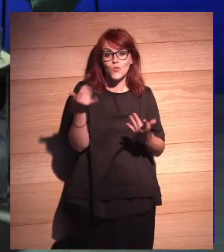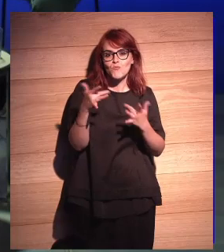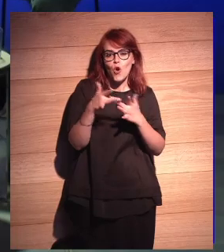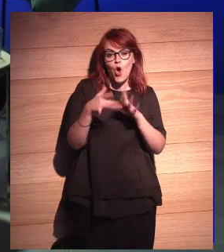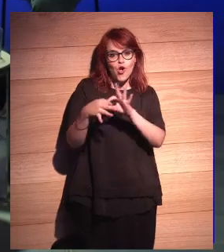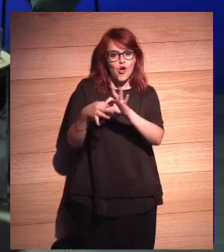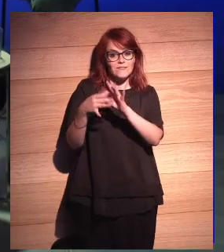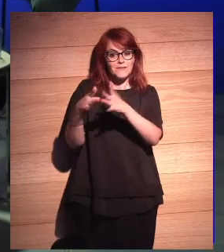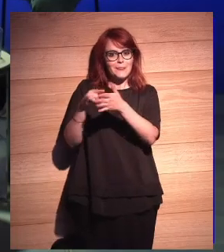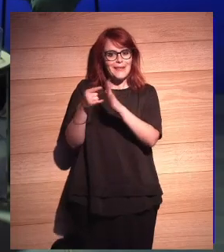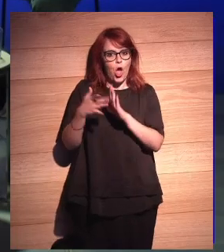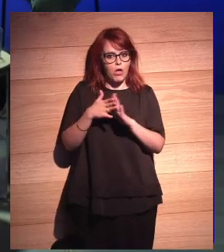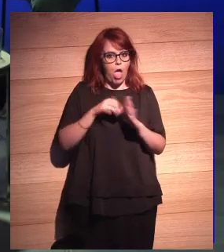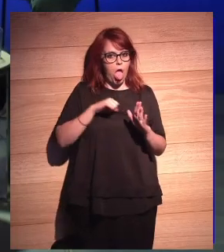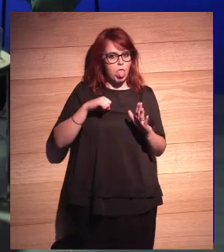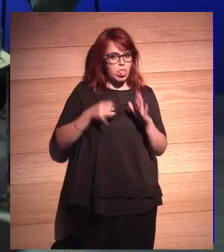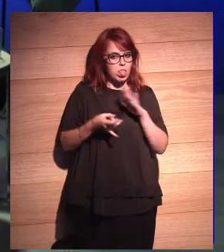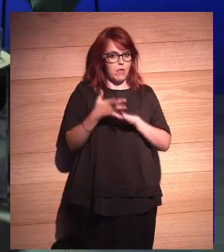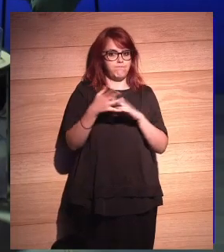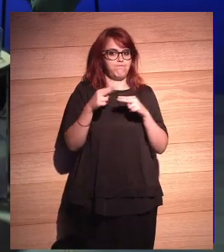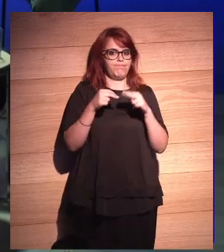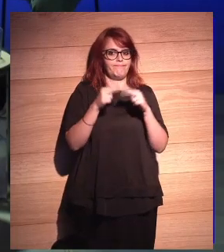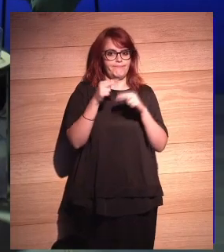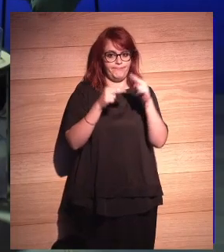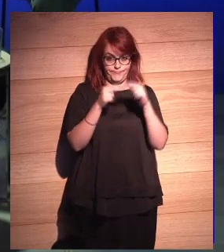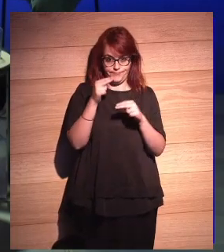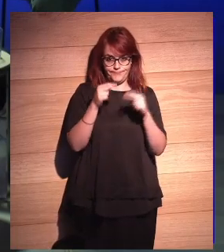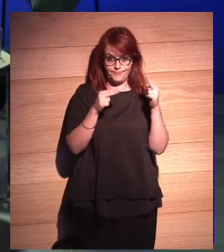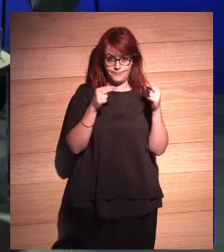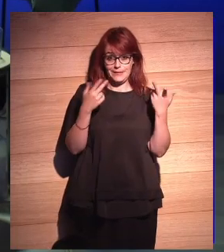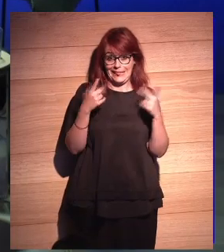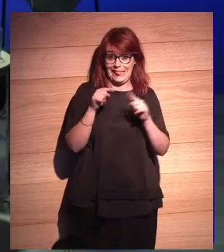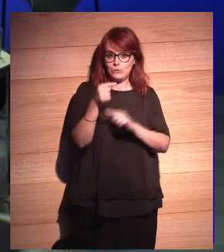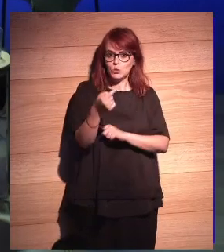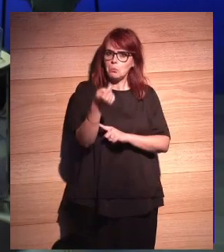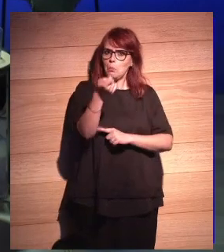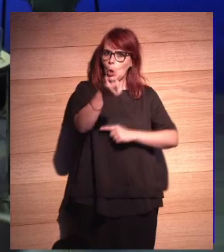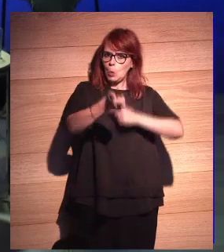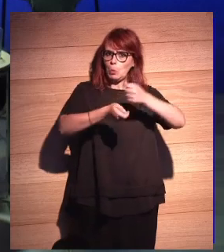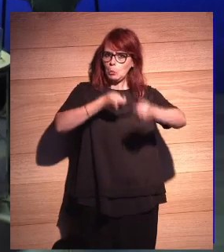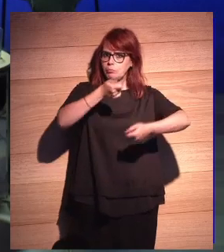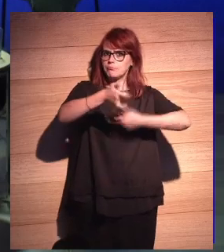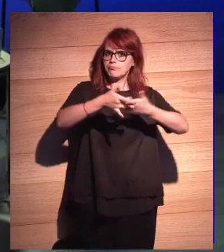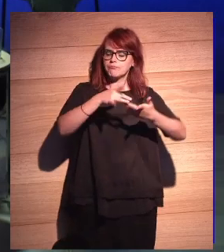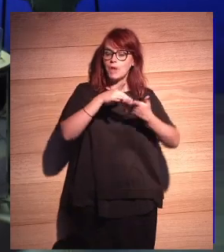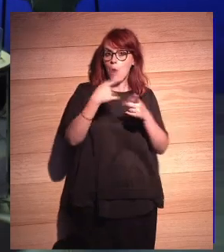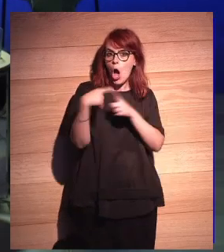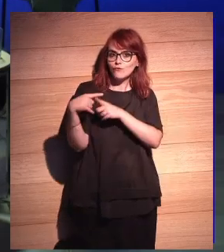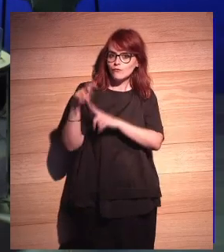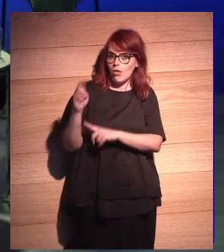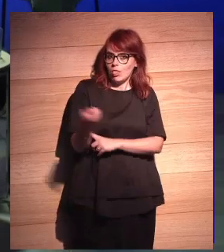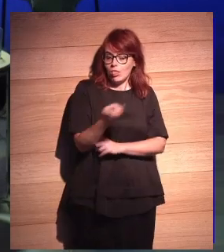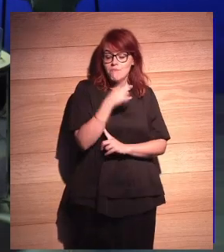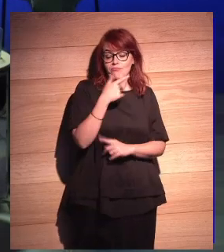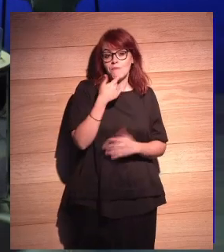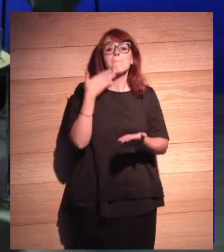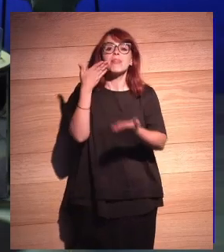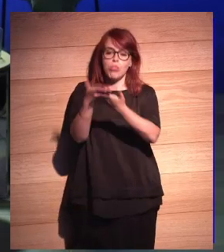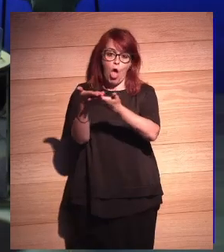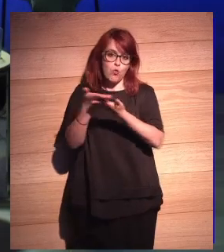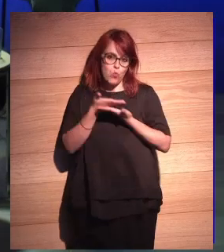and my own connection with technologies. Little by little, have been